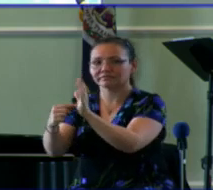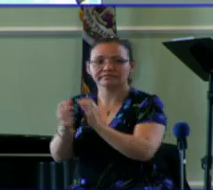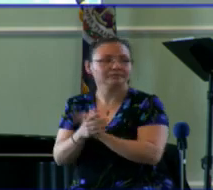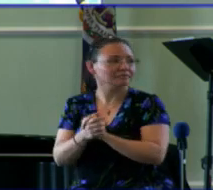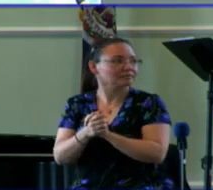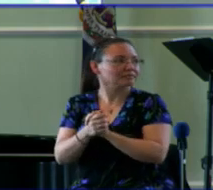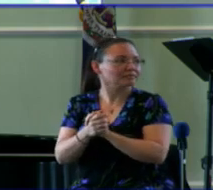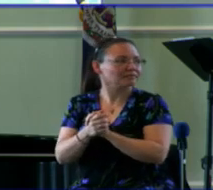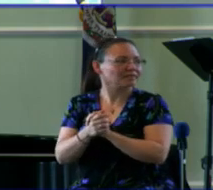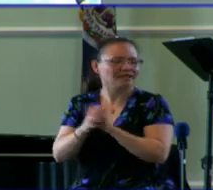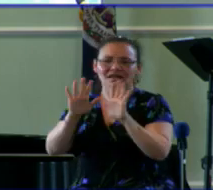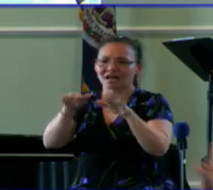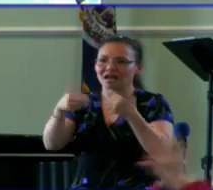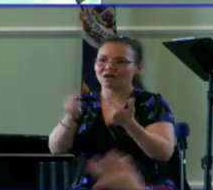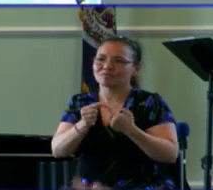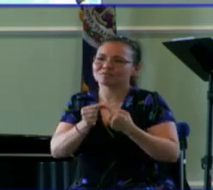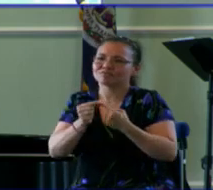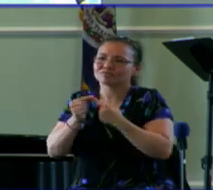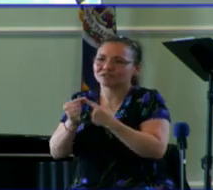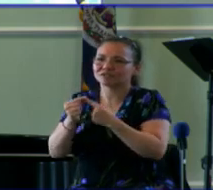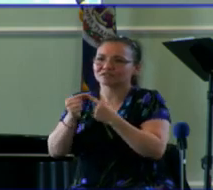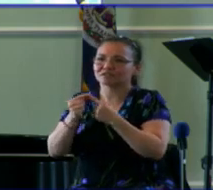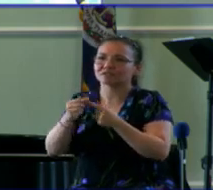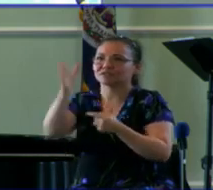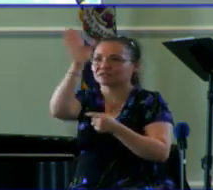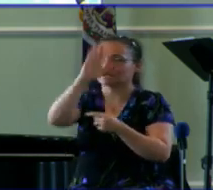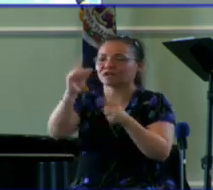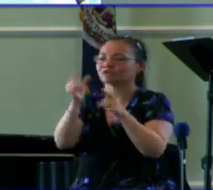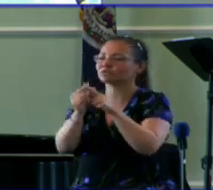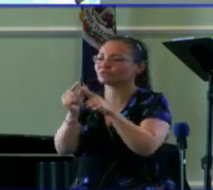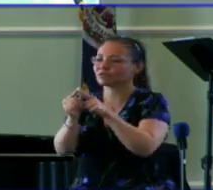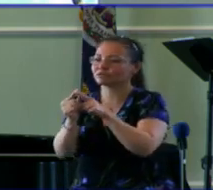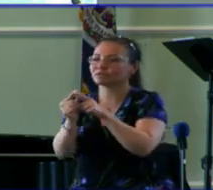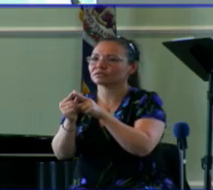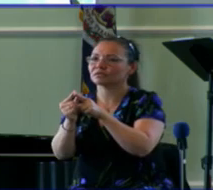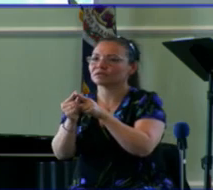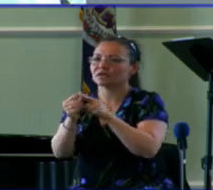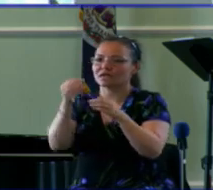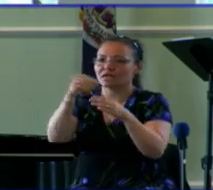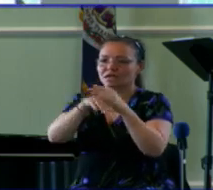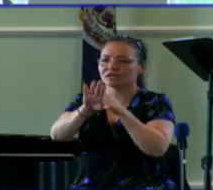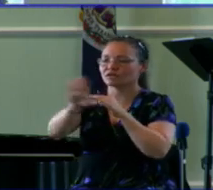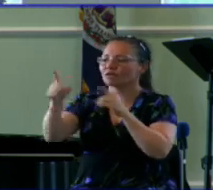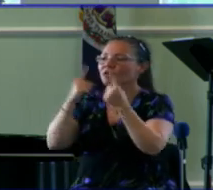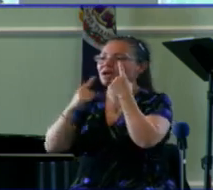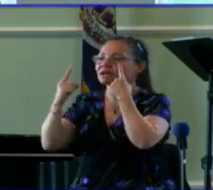How precious is God's word in your eyes?